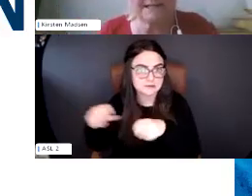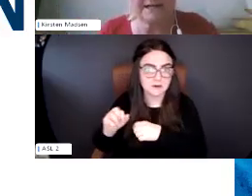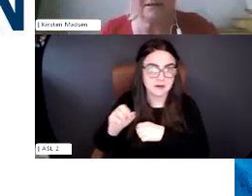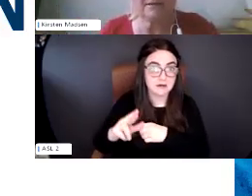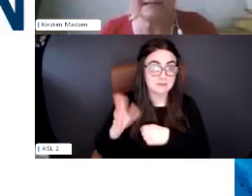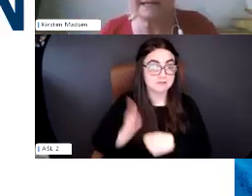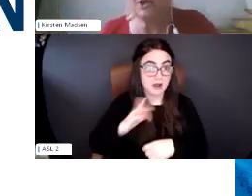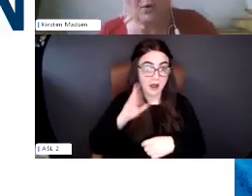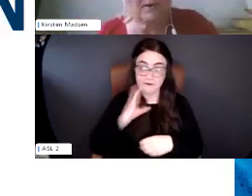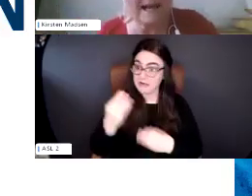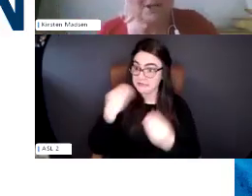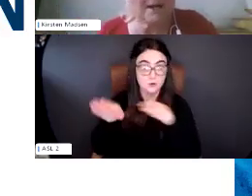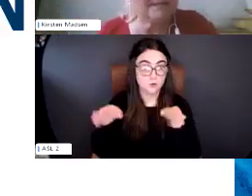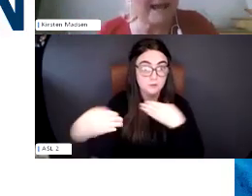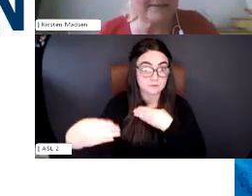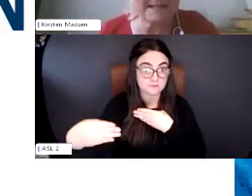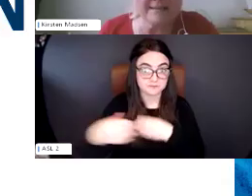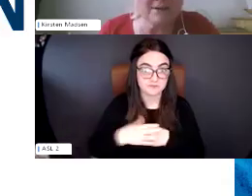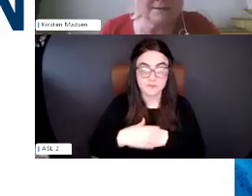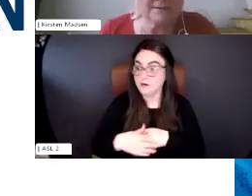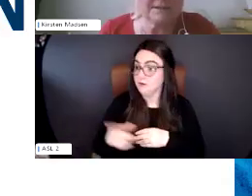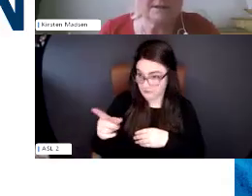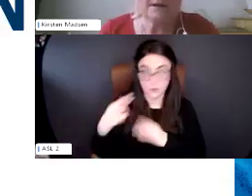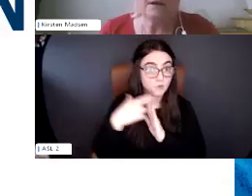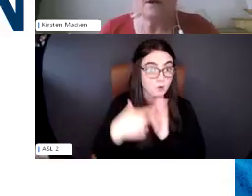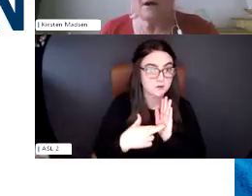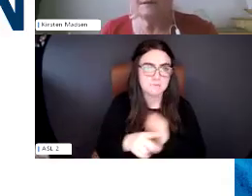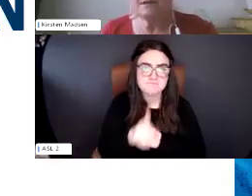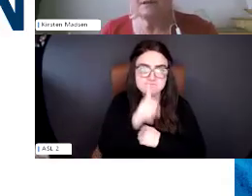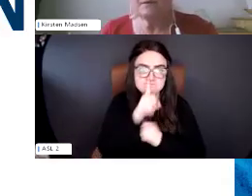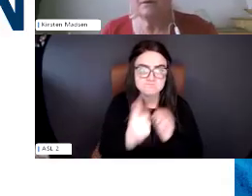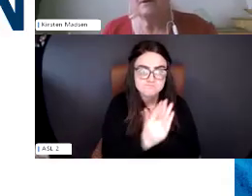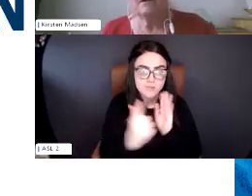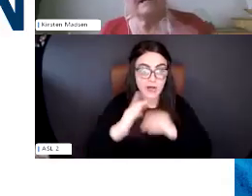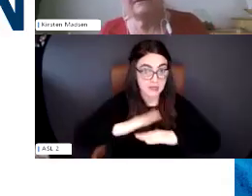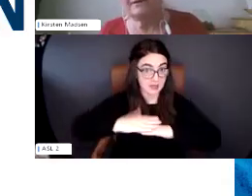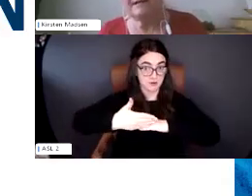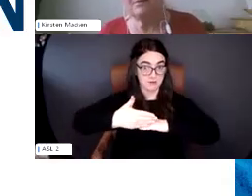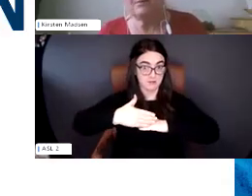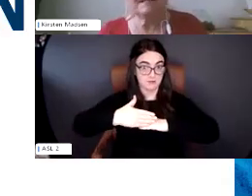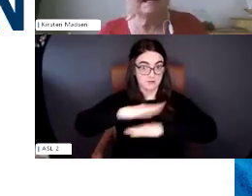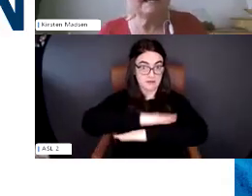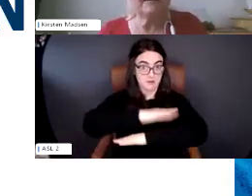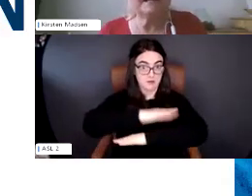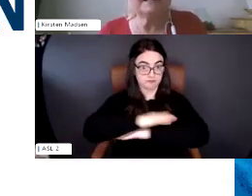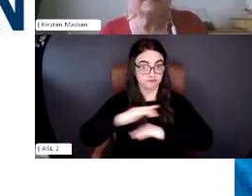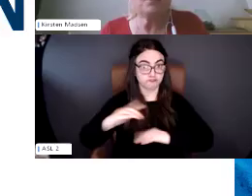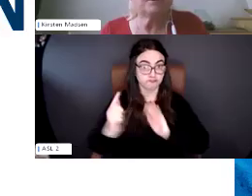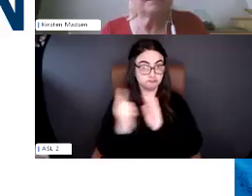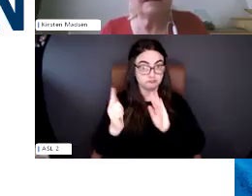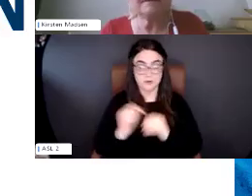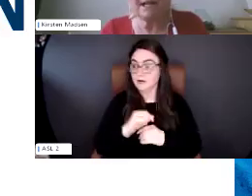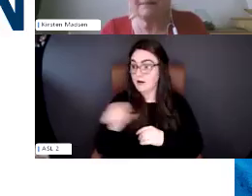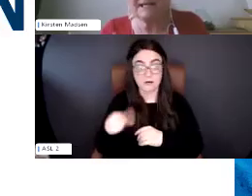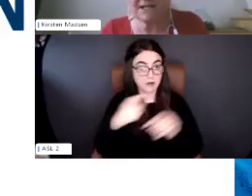at the dining hall, like no laptops at the table. Also, another example was adhering to the